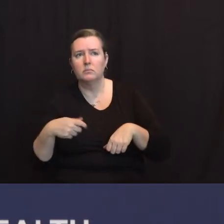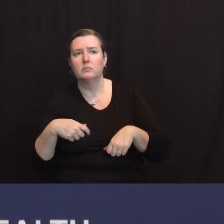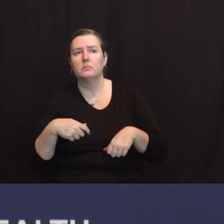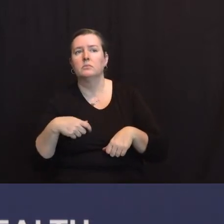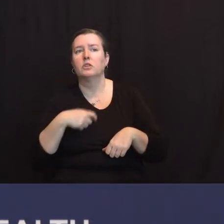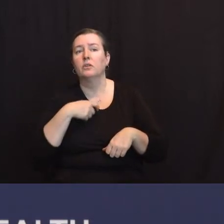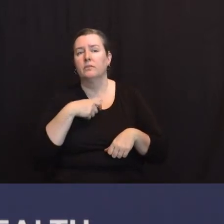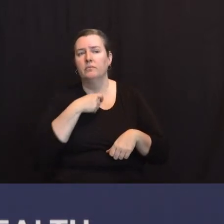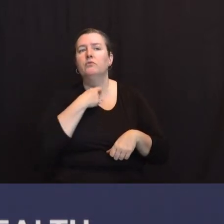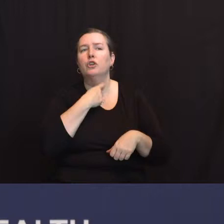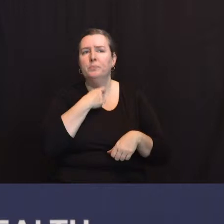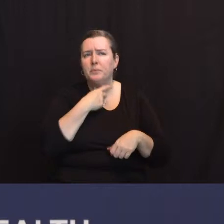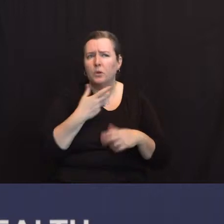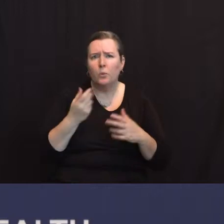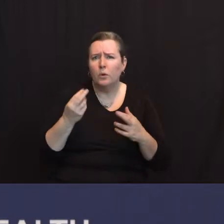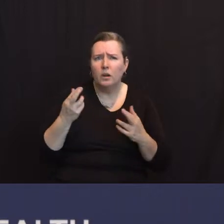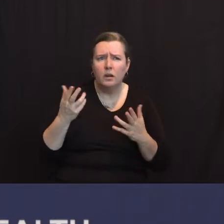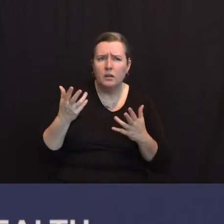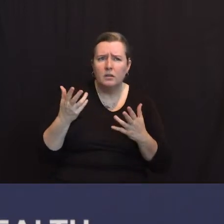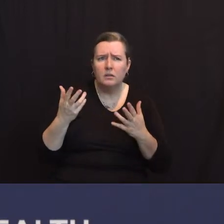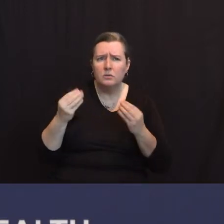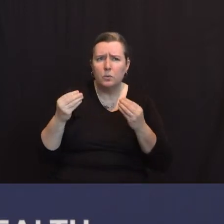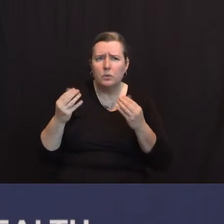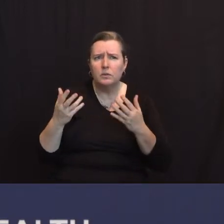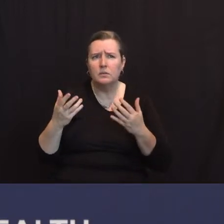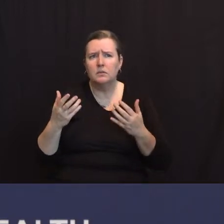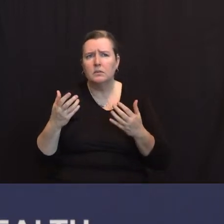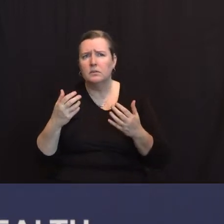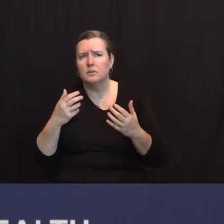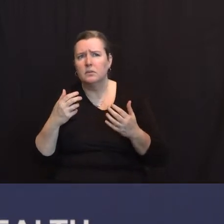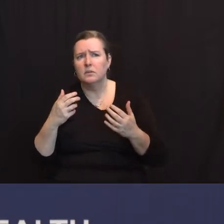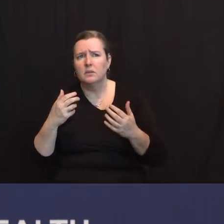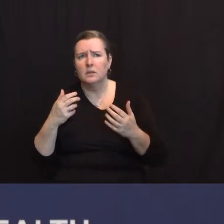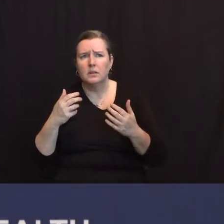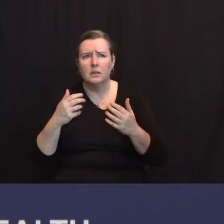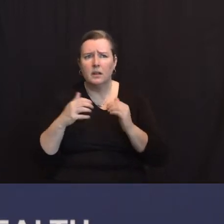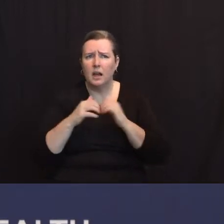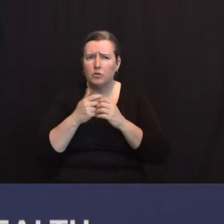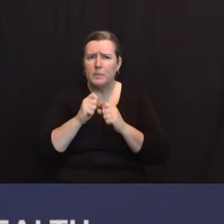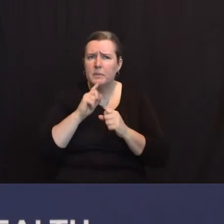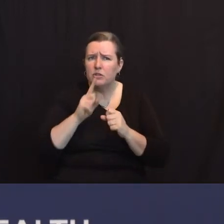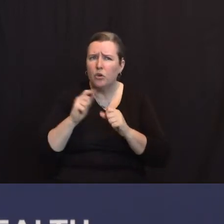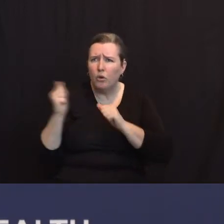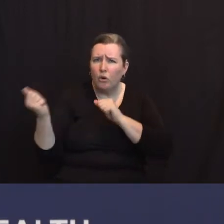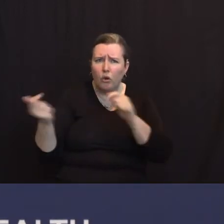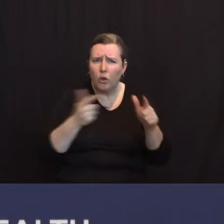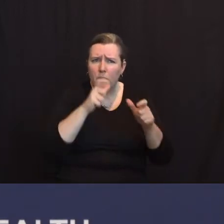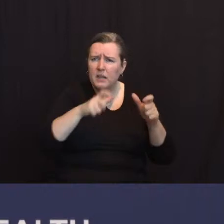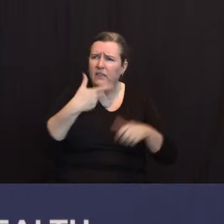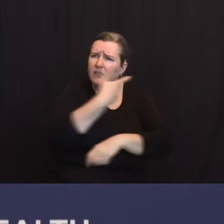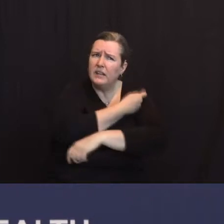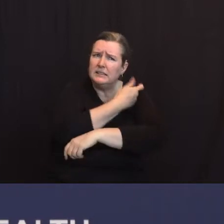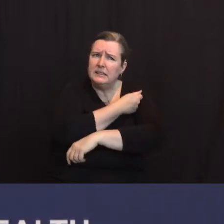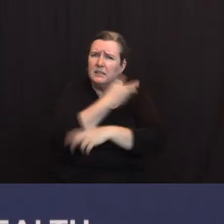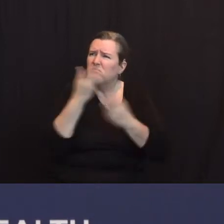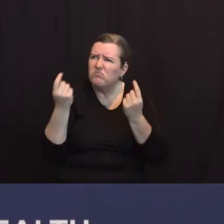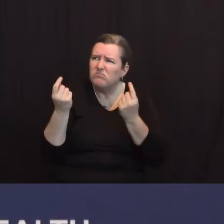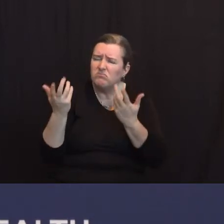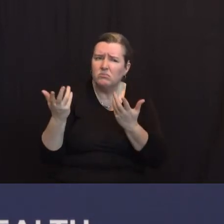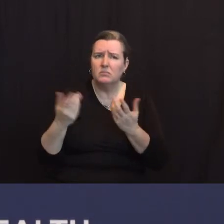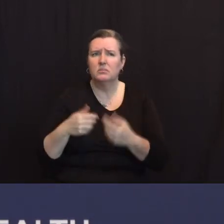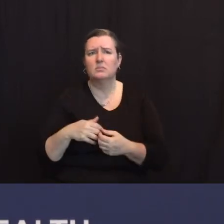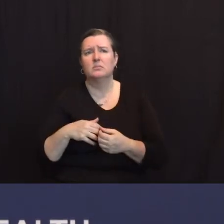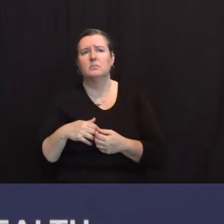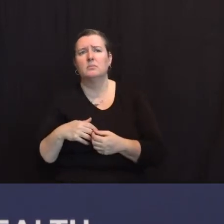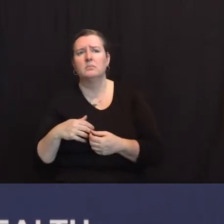If not, what's the state's plan to get residents of those homes vaccinated? Now that we have the Johnson & Johnson